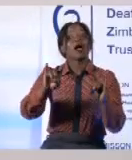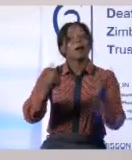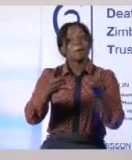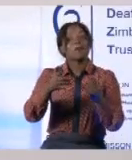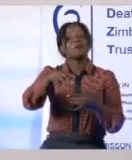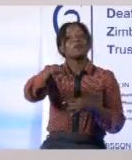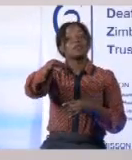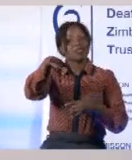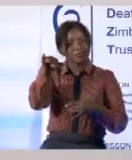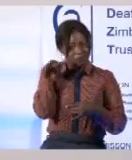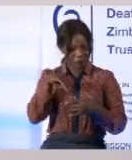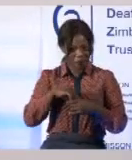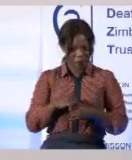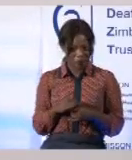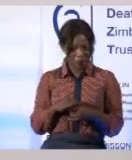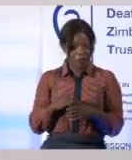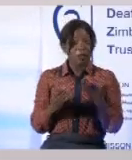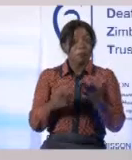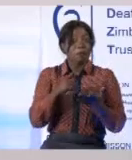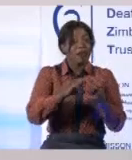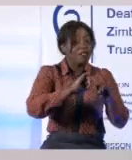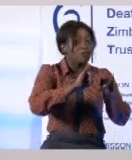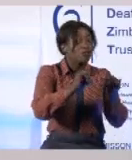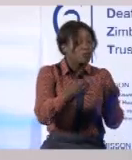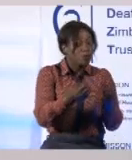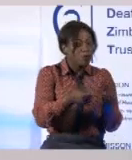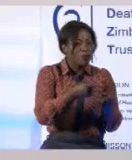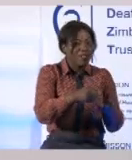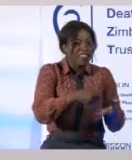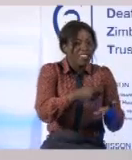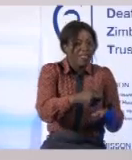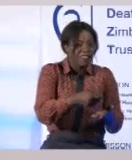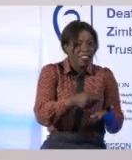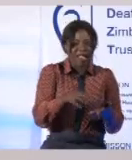no, even if they got a job today, they are unlikely to